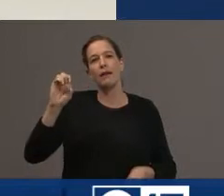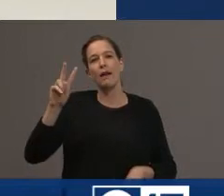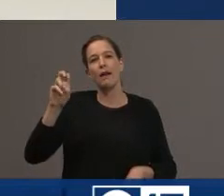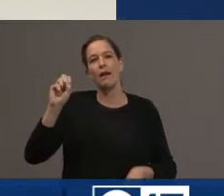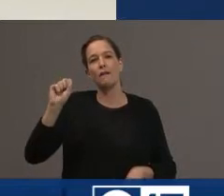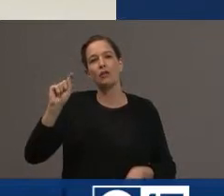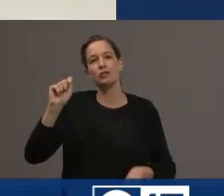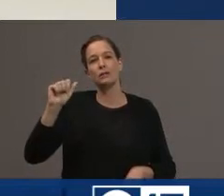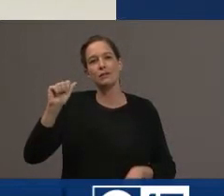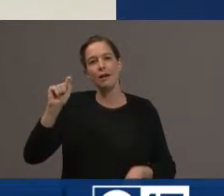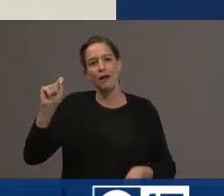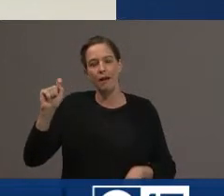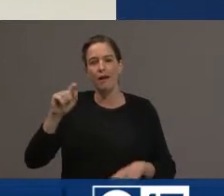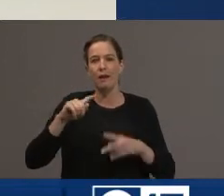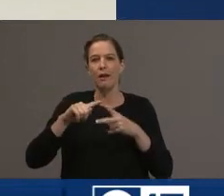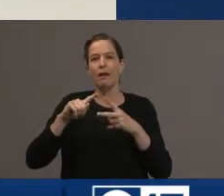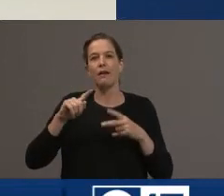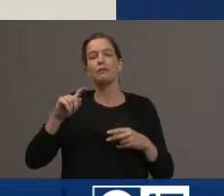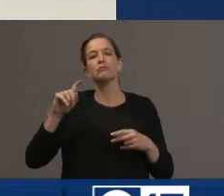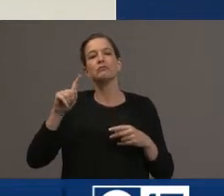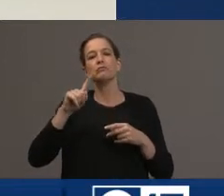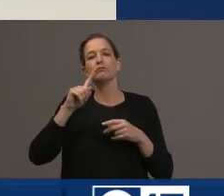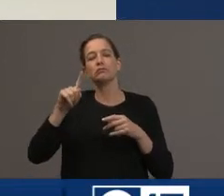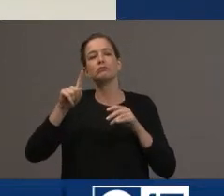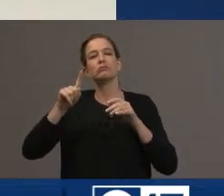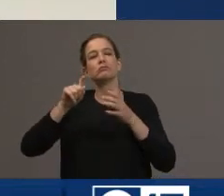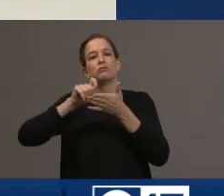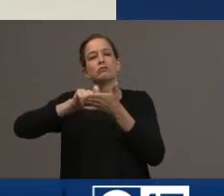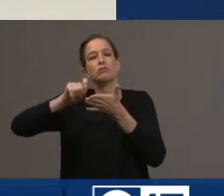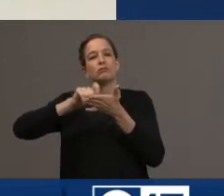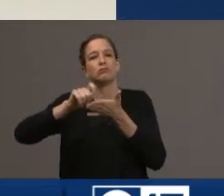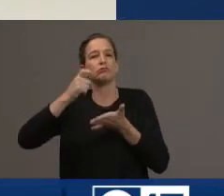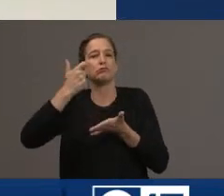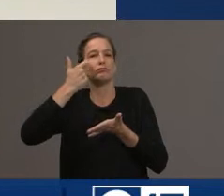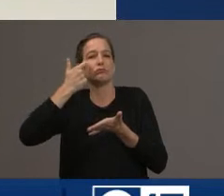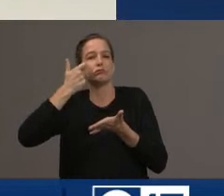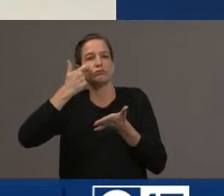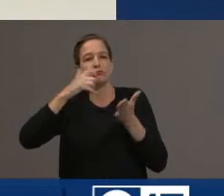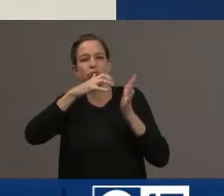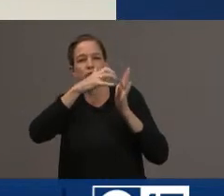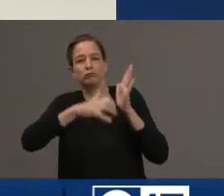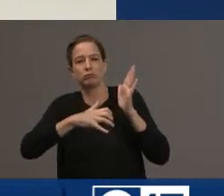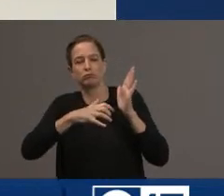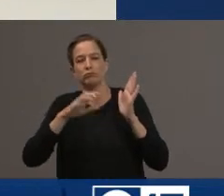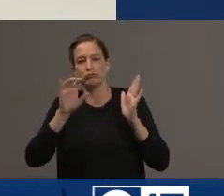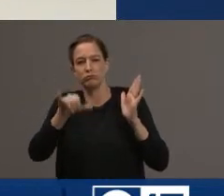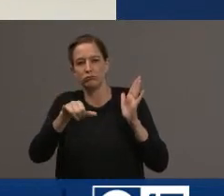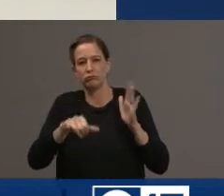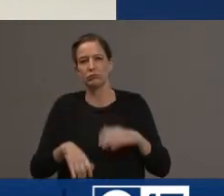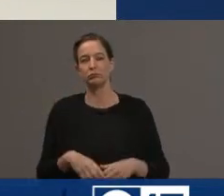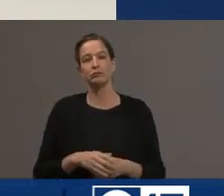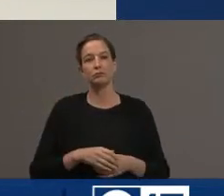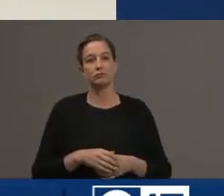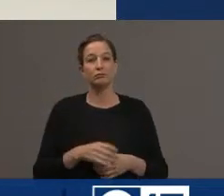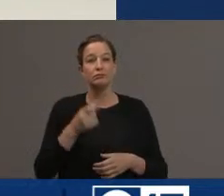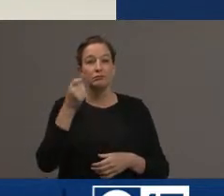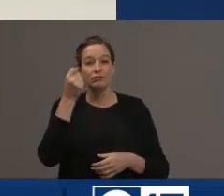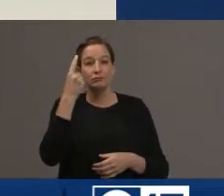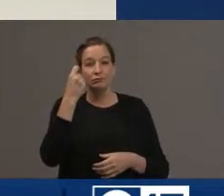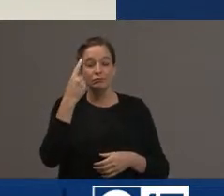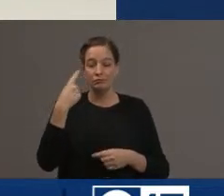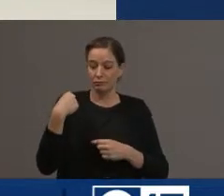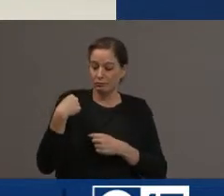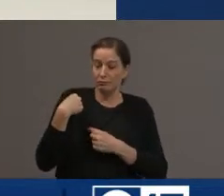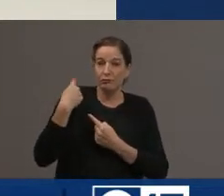Dan Blumenthal, I thought, put this best in a recent piece. The COVID-19 pandemic is the